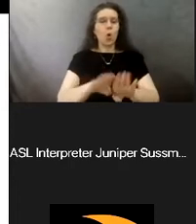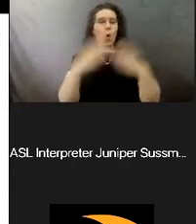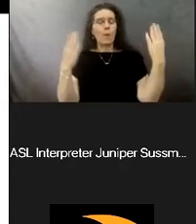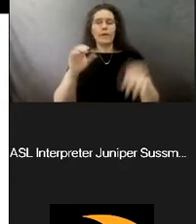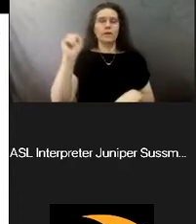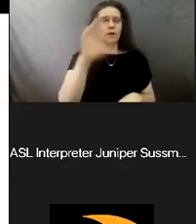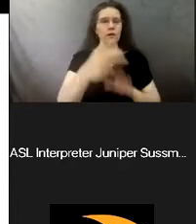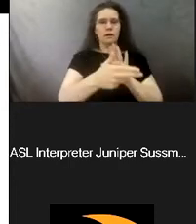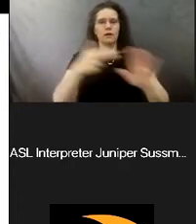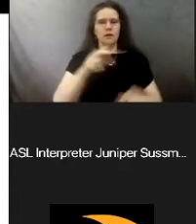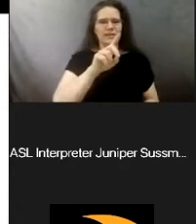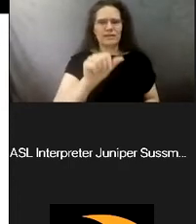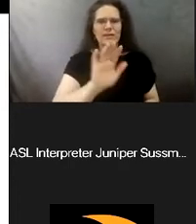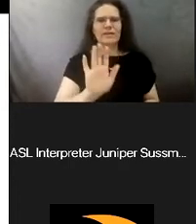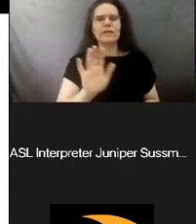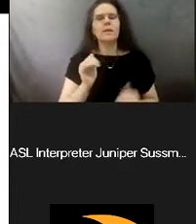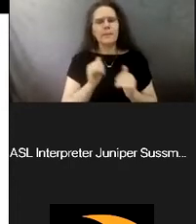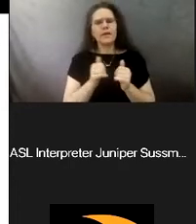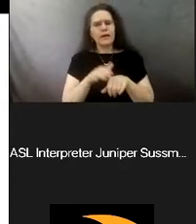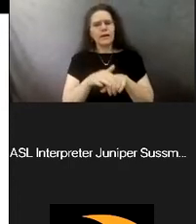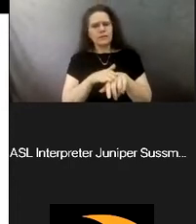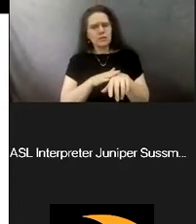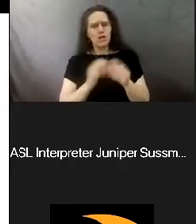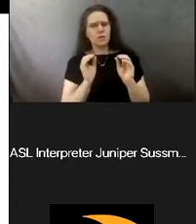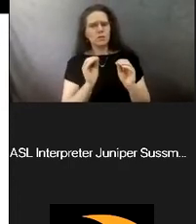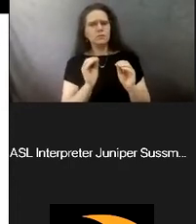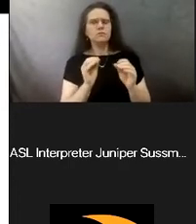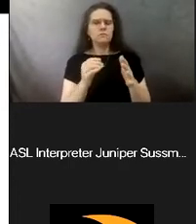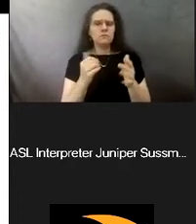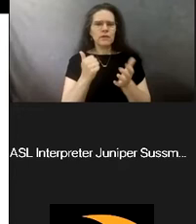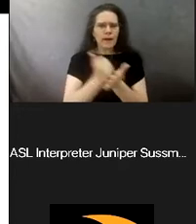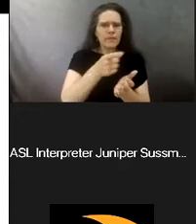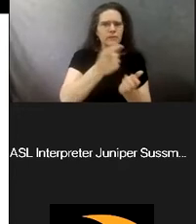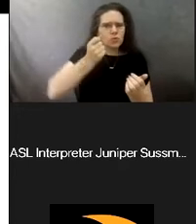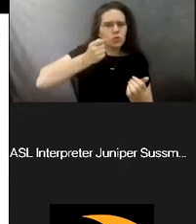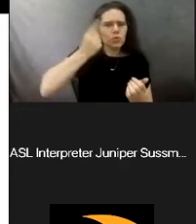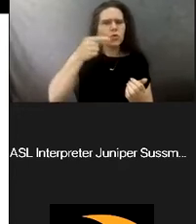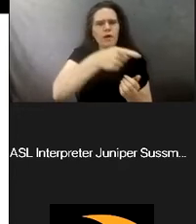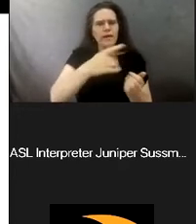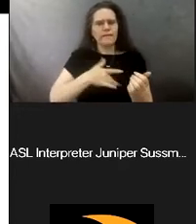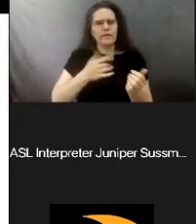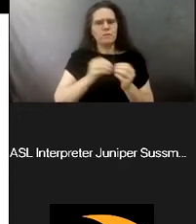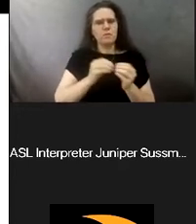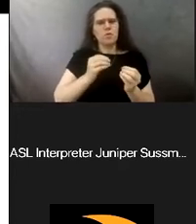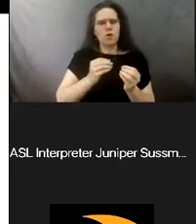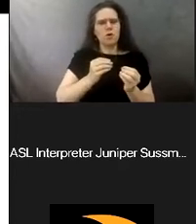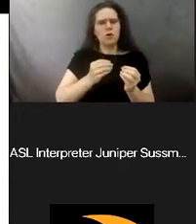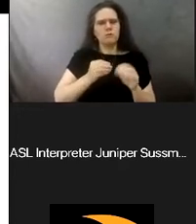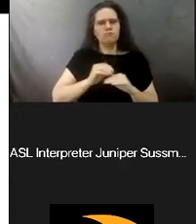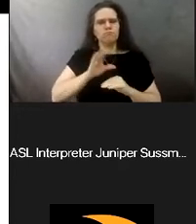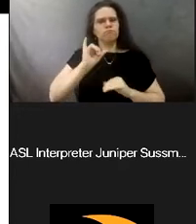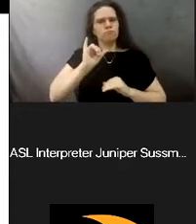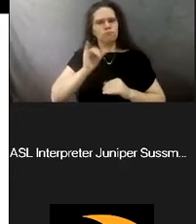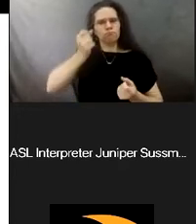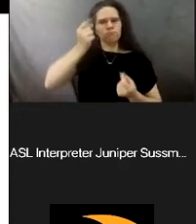as we're working to help educate people and helping empower people, is helping them understand that without the